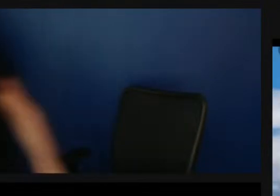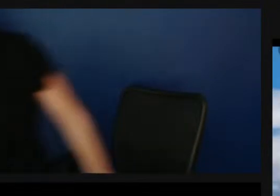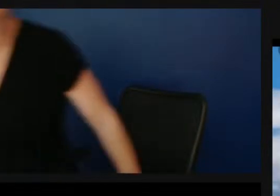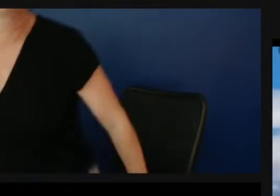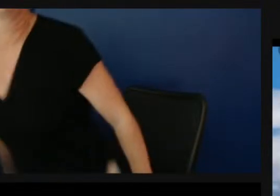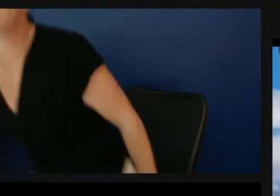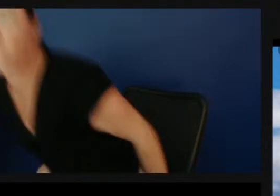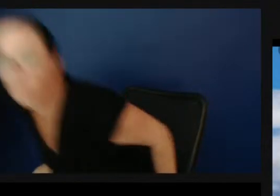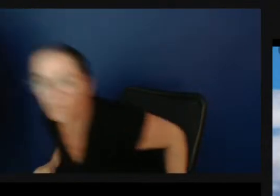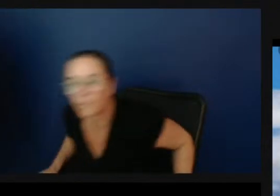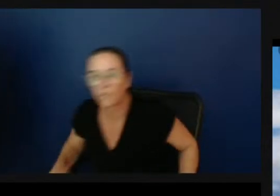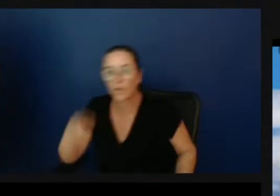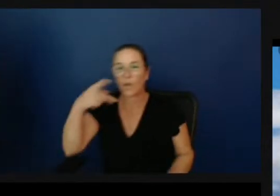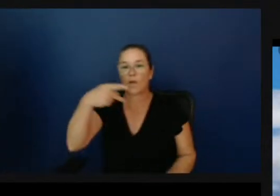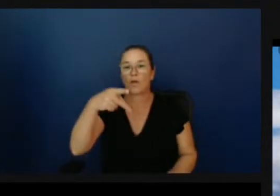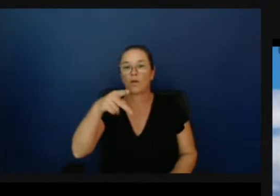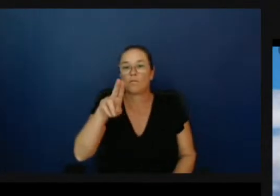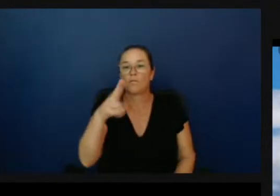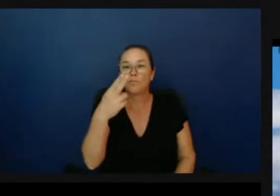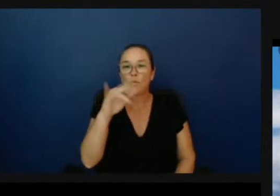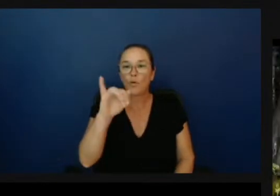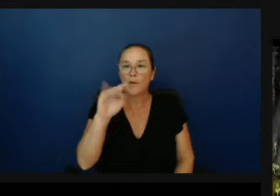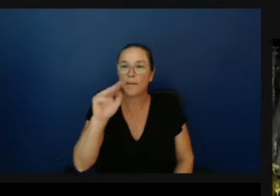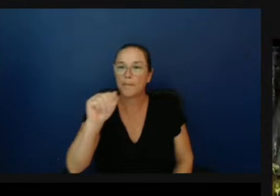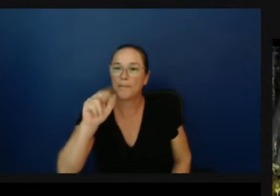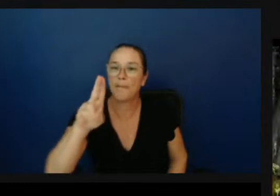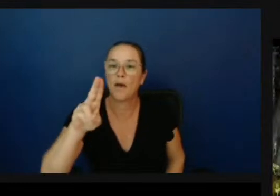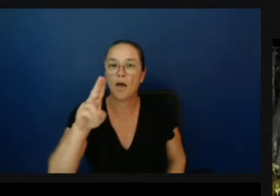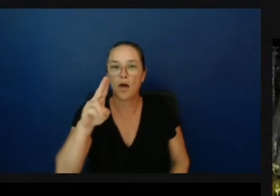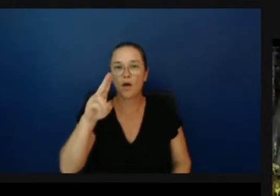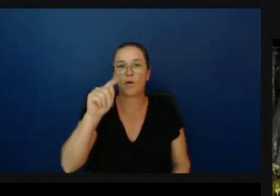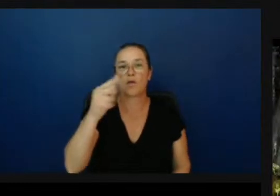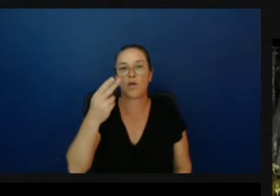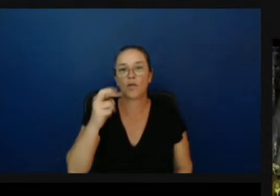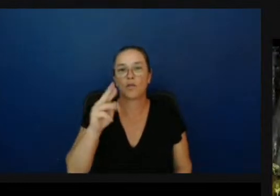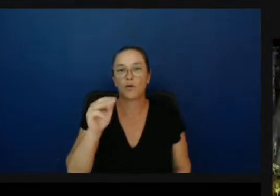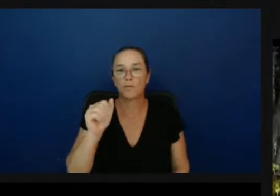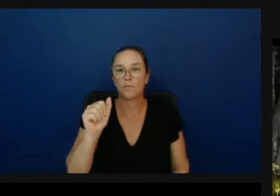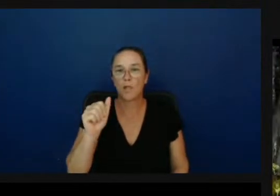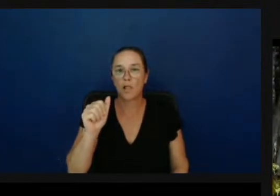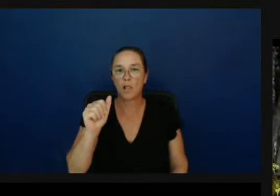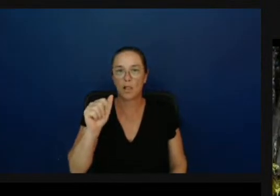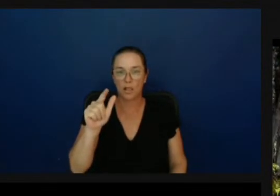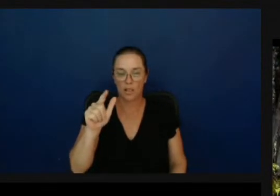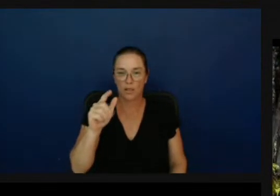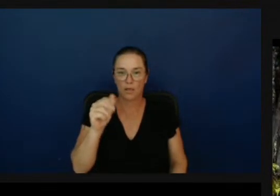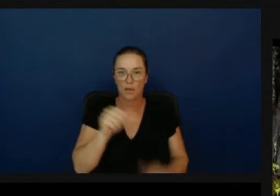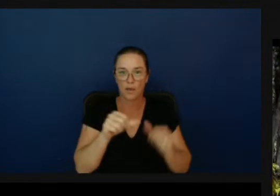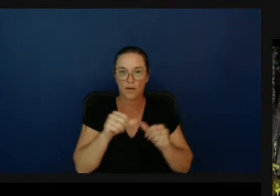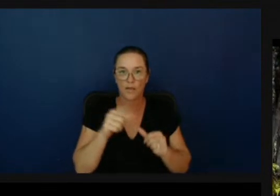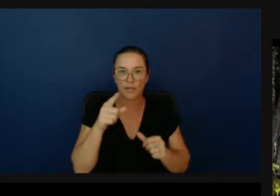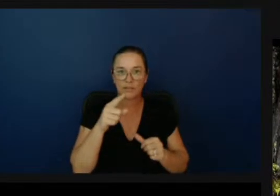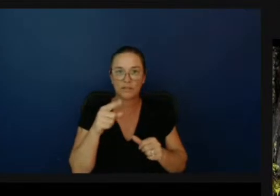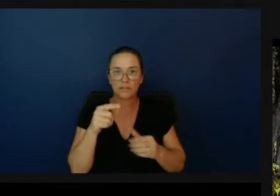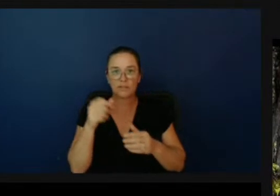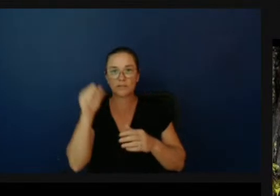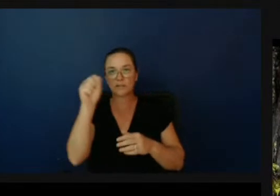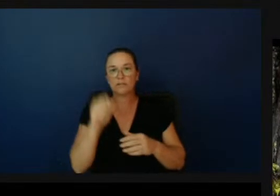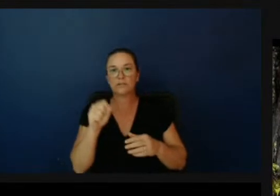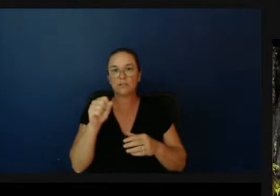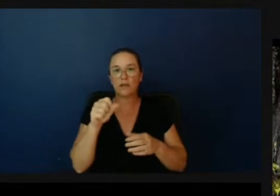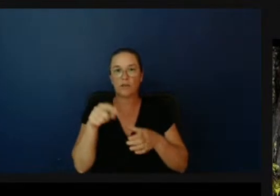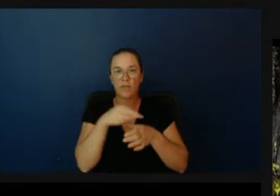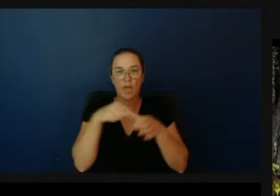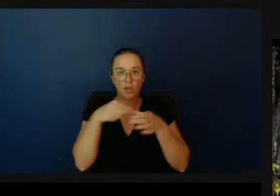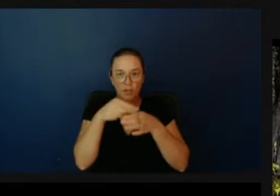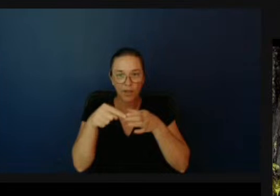Puhimau thermal area, right through here, coming near that South Caldera wall. Here the road